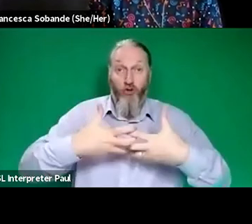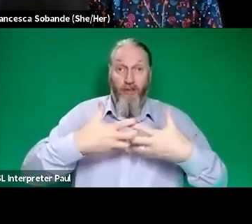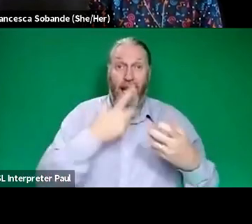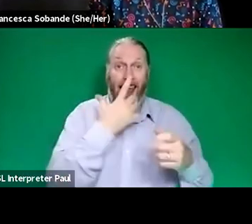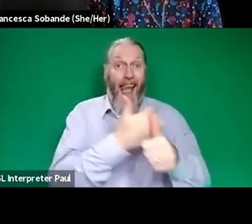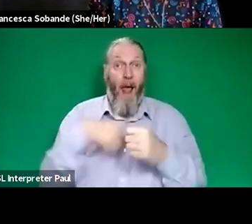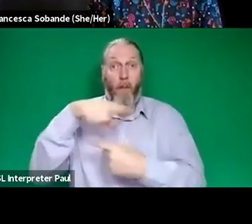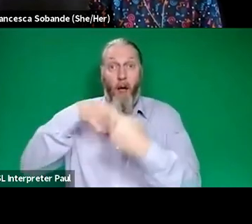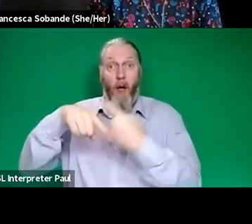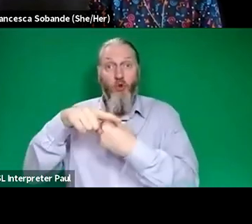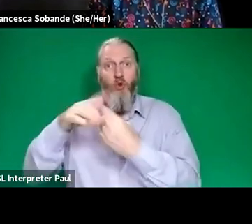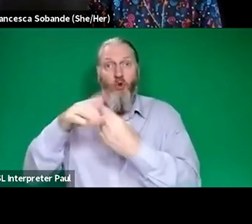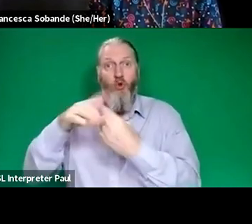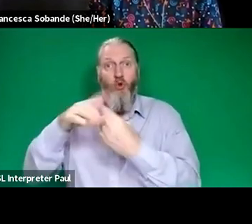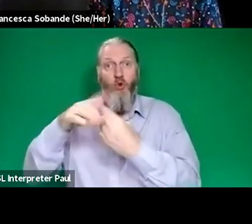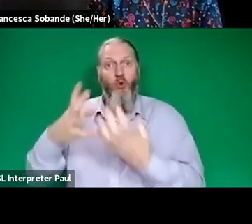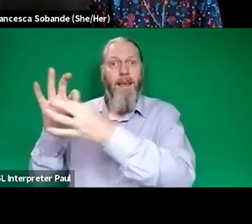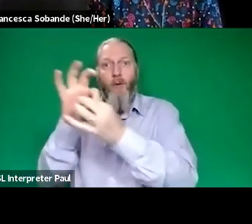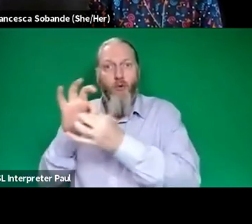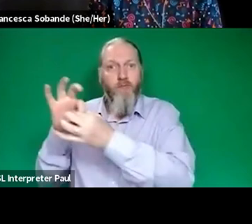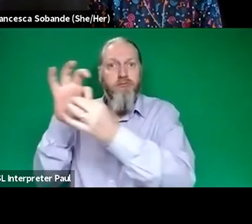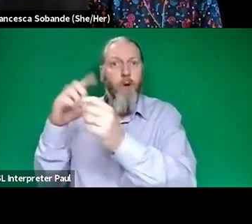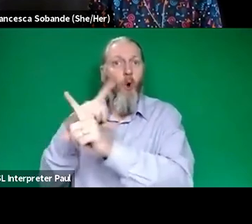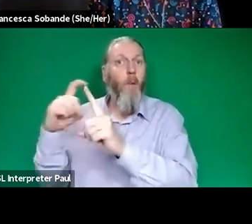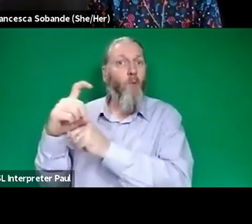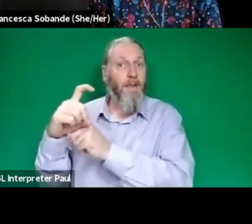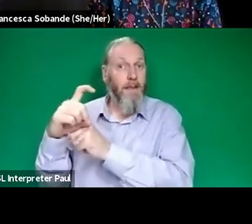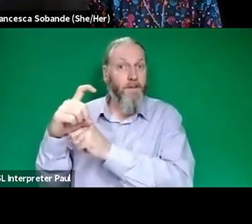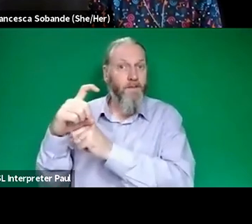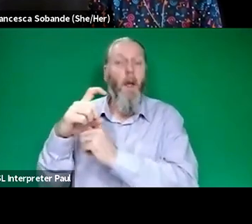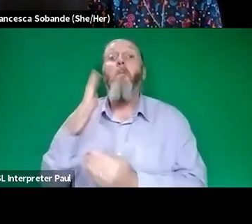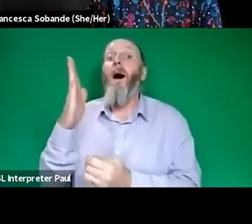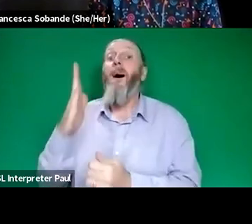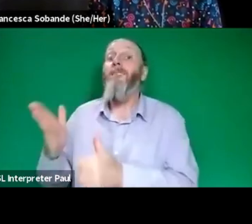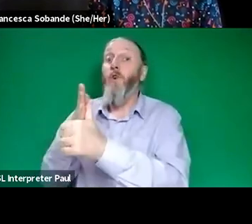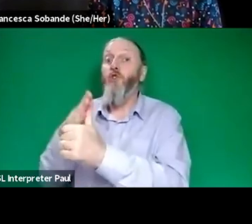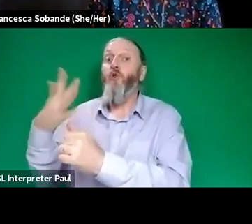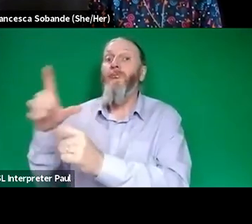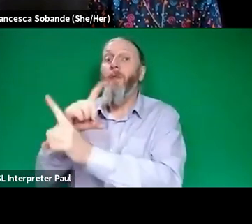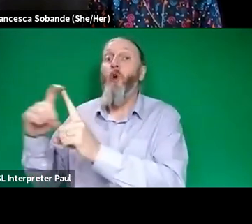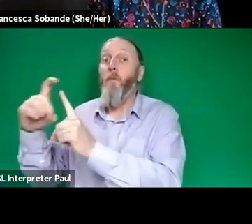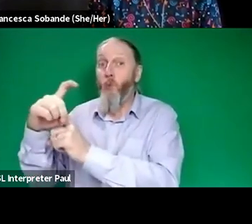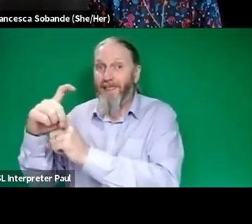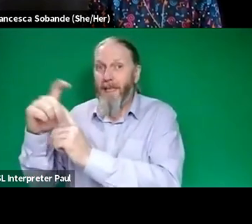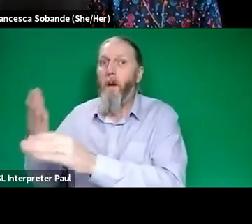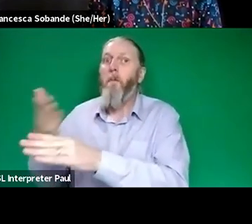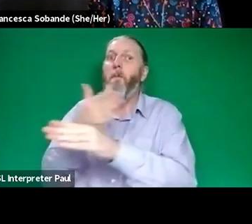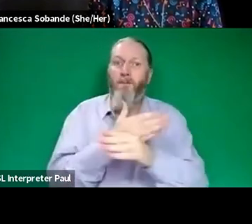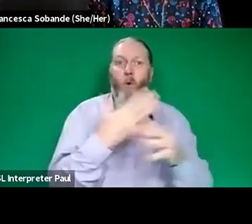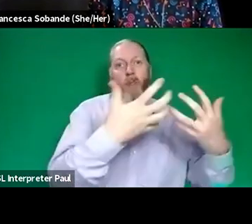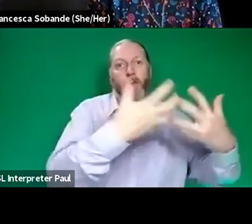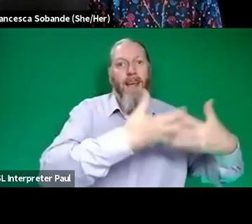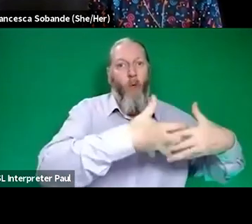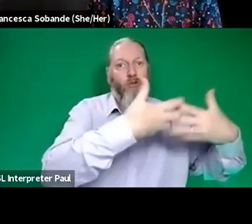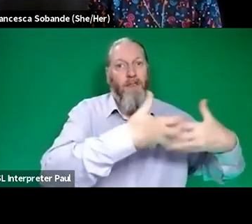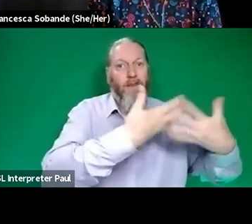community means and how we harness then the power of, you have to have community before we can create change, I think. Technology as a conduit to making that